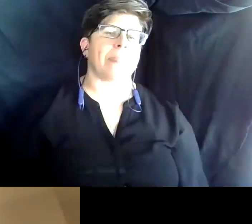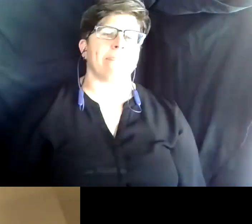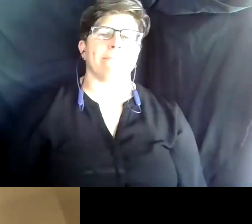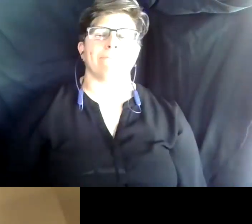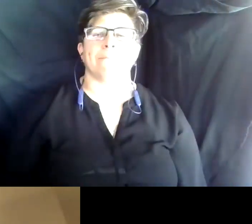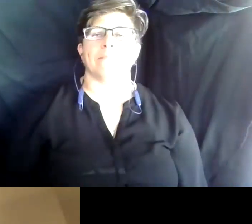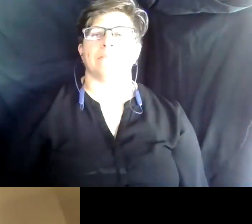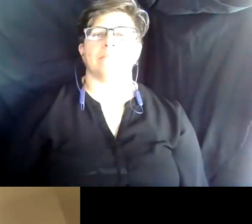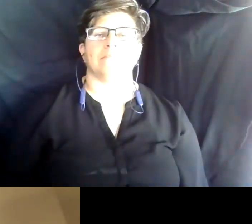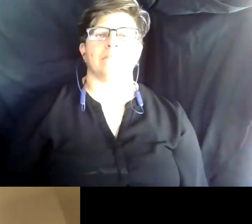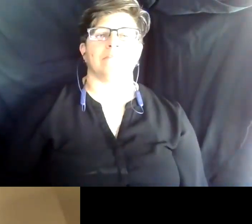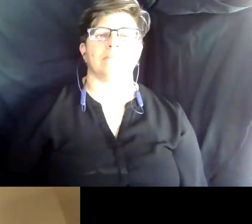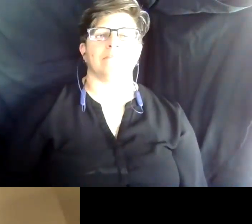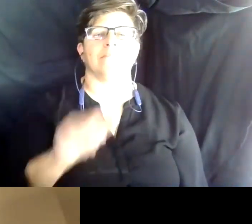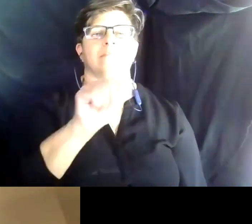Thank you.